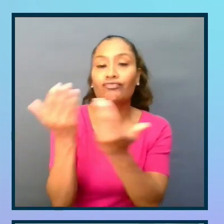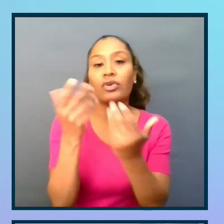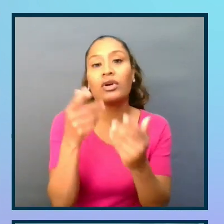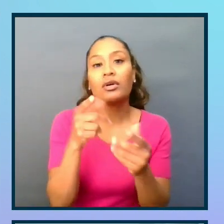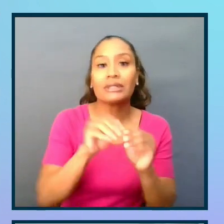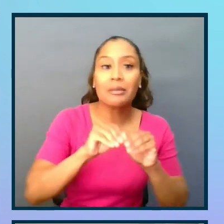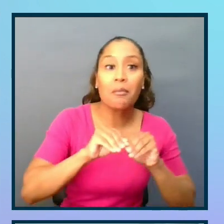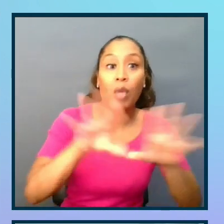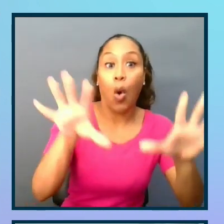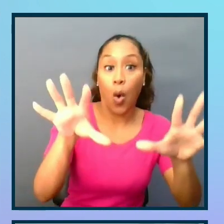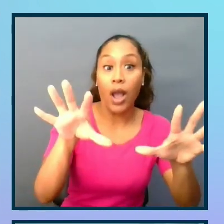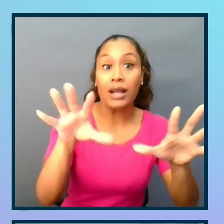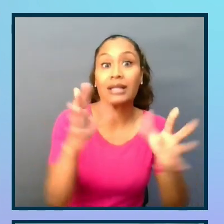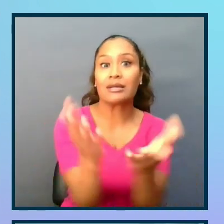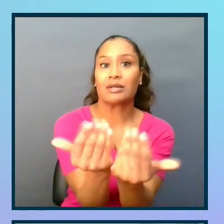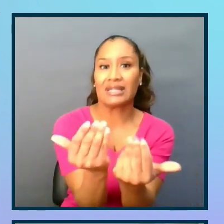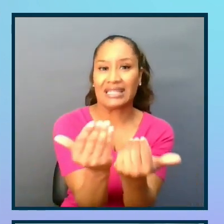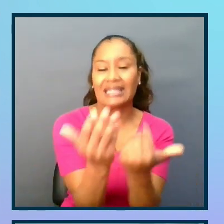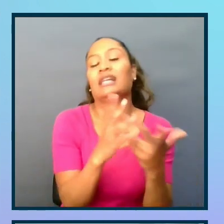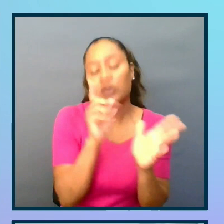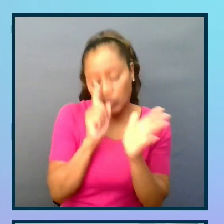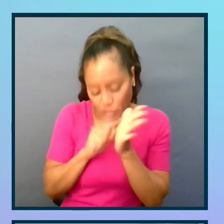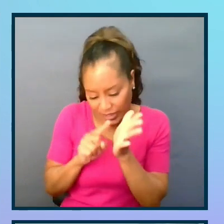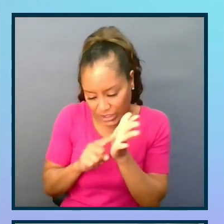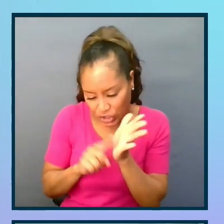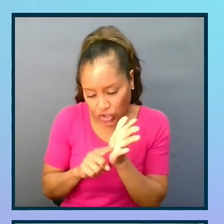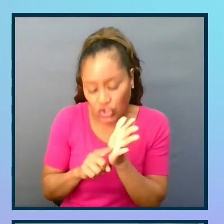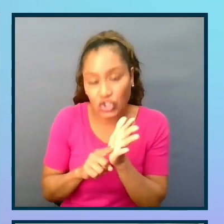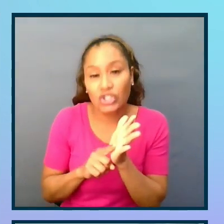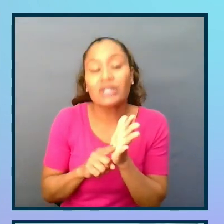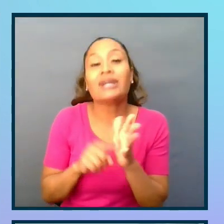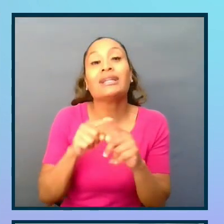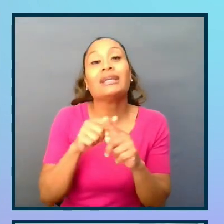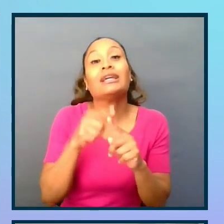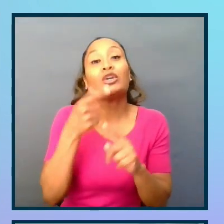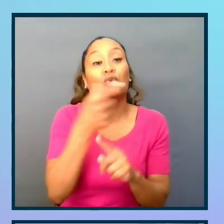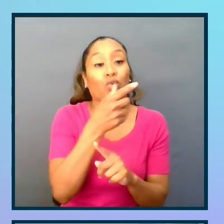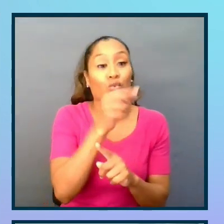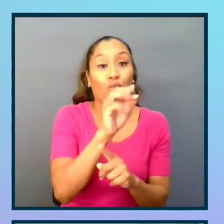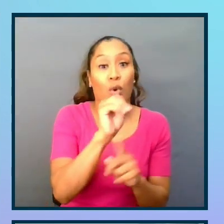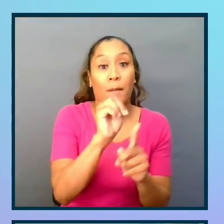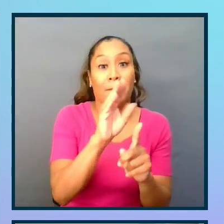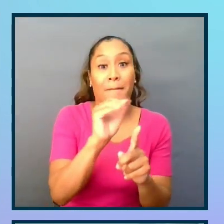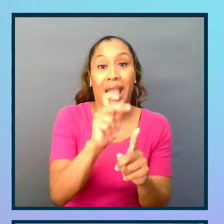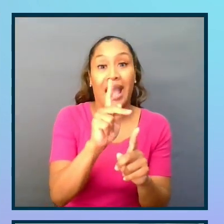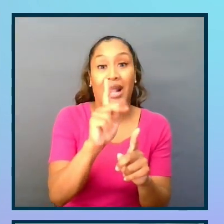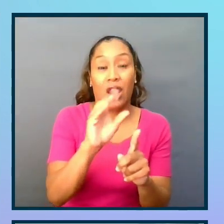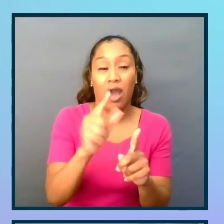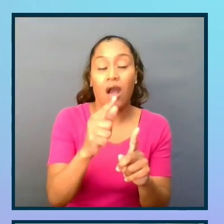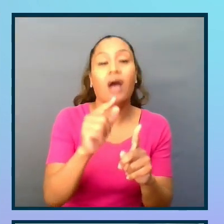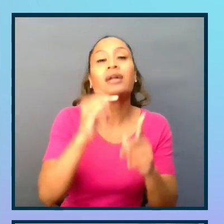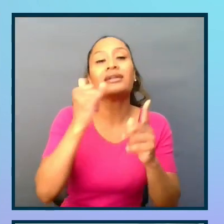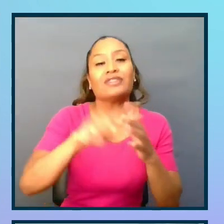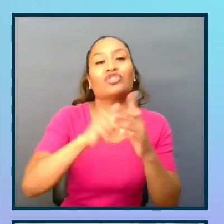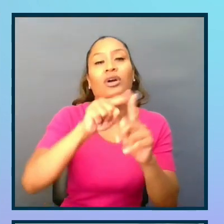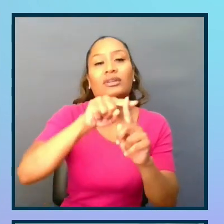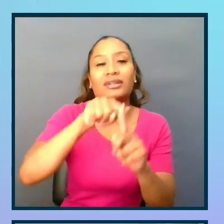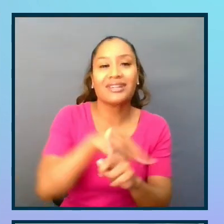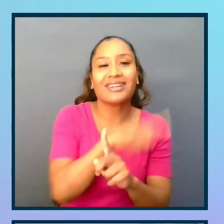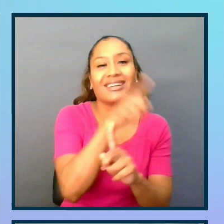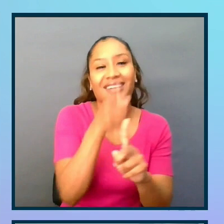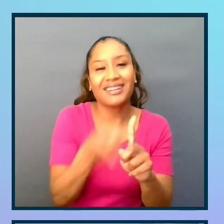product, and then we go back into research. Taking that groom to backlog, we now move clockwise, sort of like a little infinity circle between